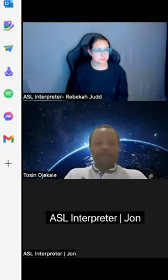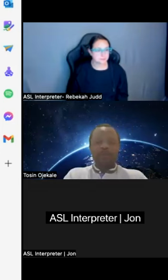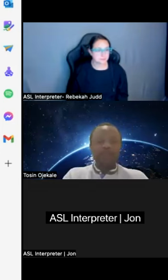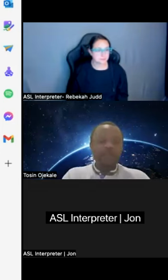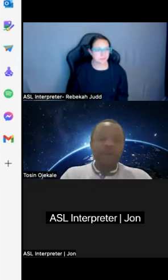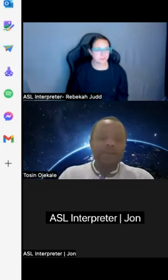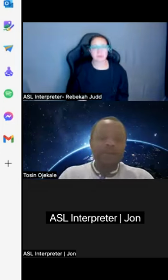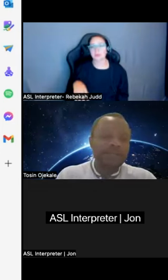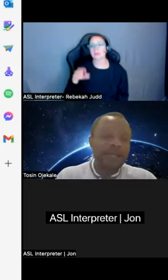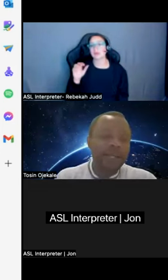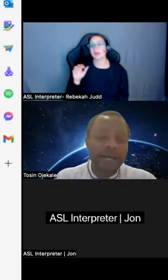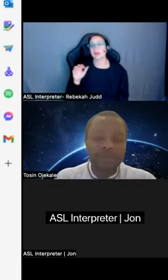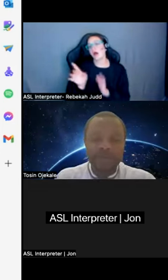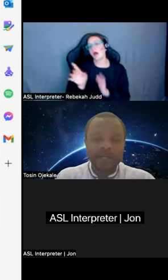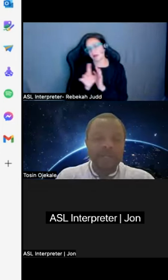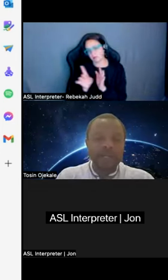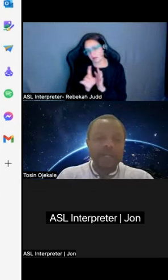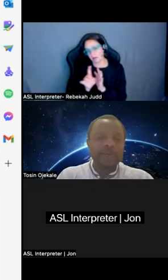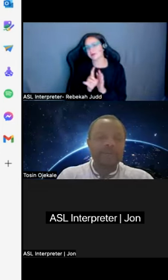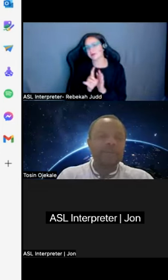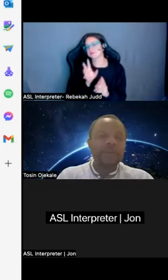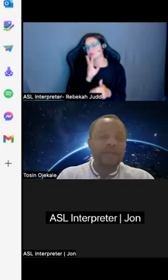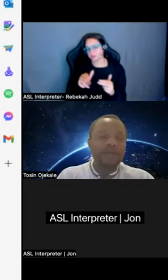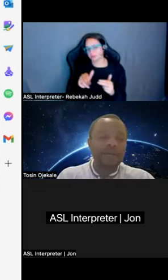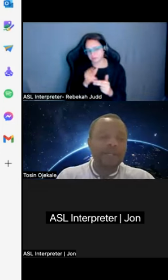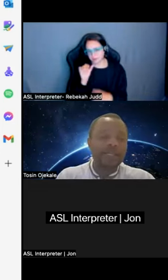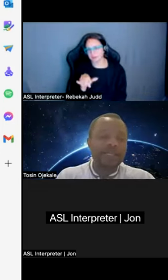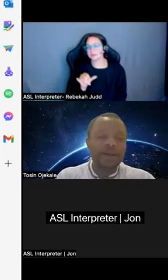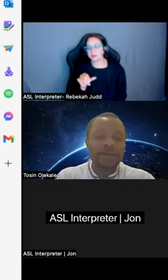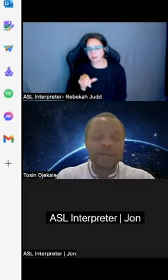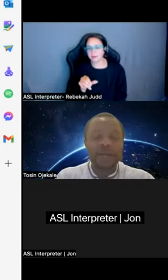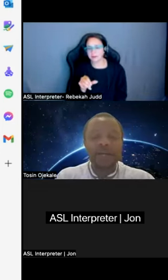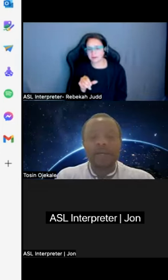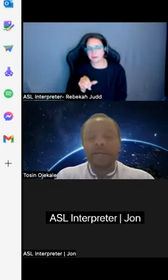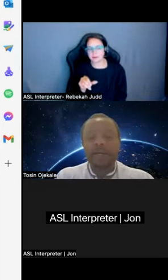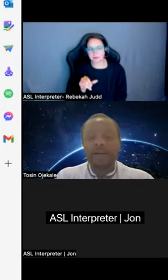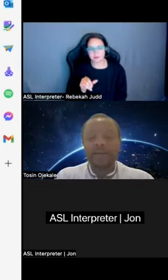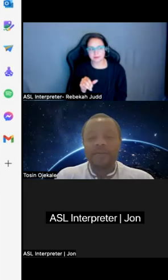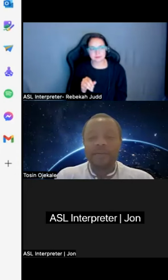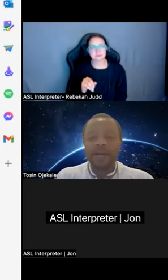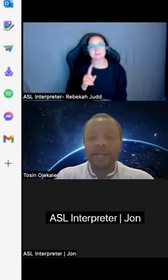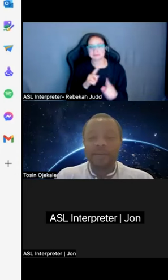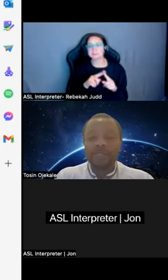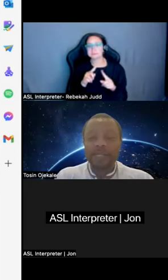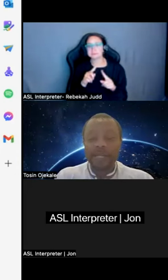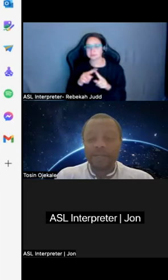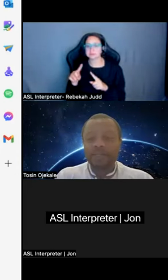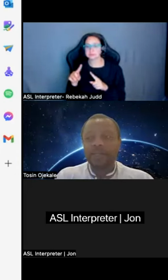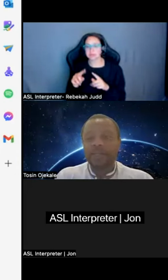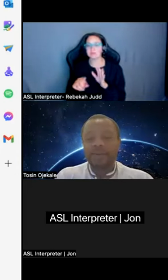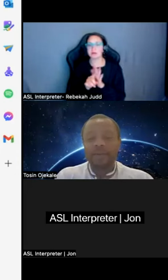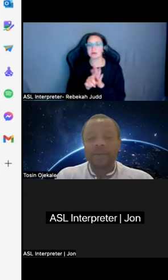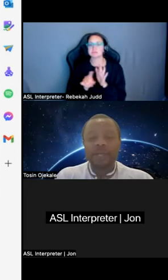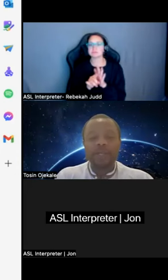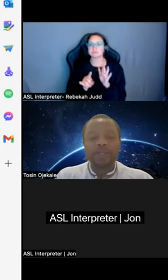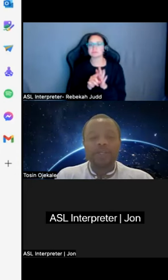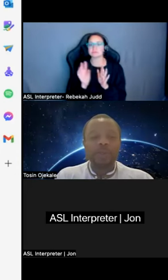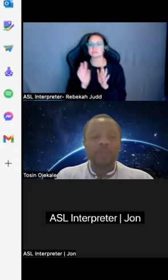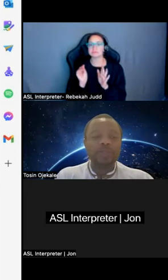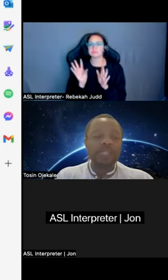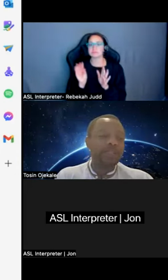Yeah, so we've talked about alarm earlier on. So we have, these are other alarm signals,